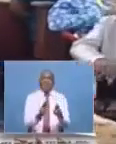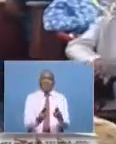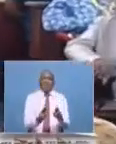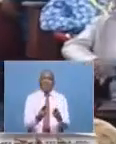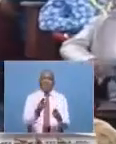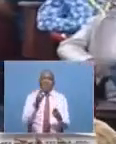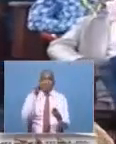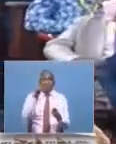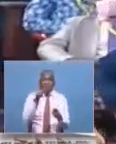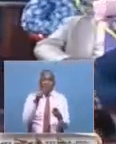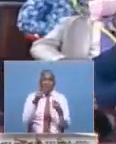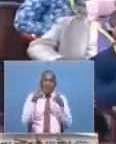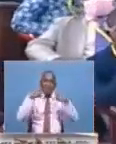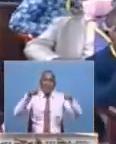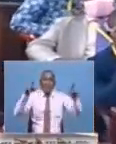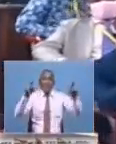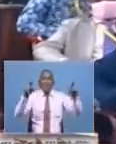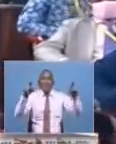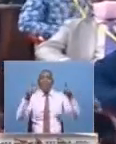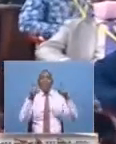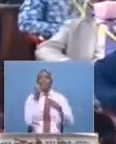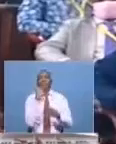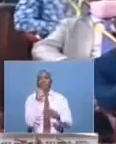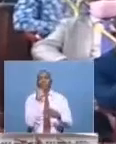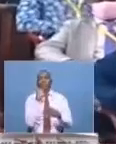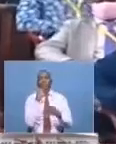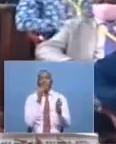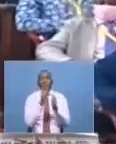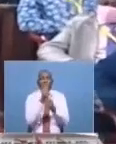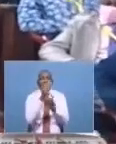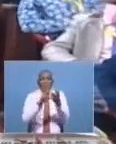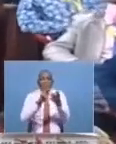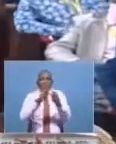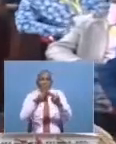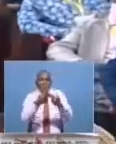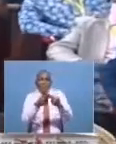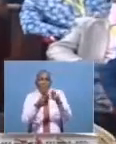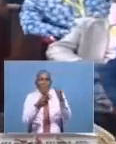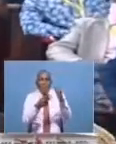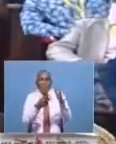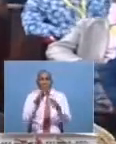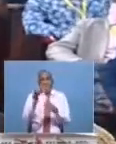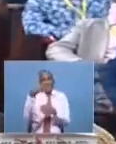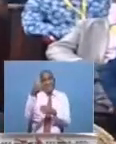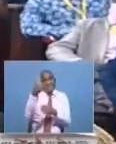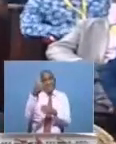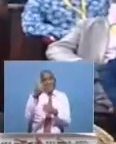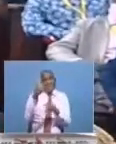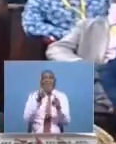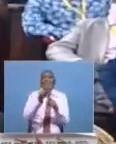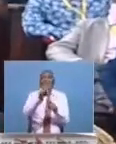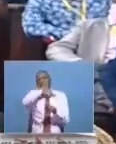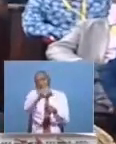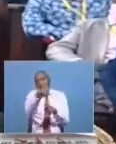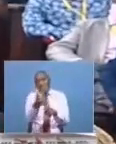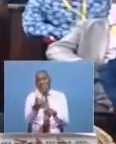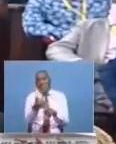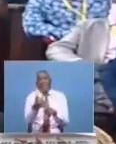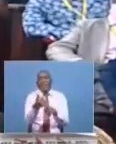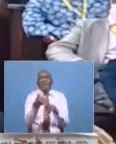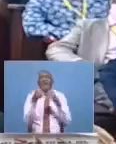declaration with certain data. On the 10th, an unsigned press release